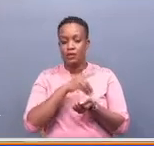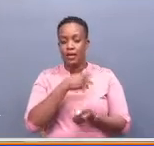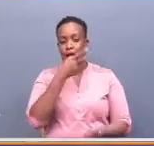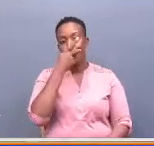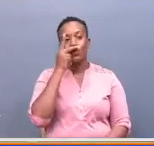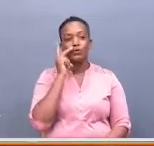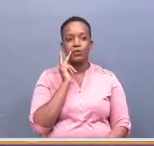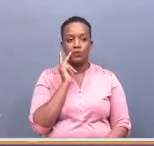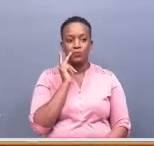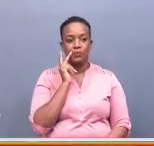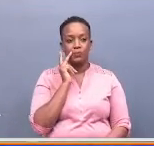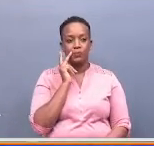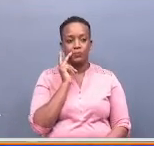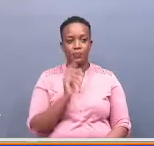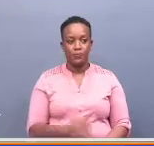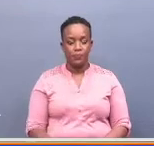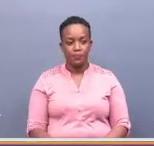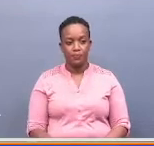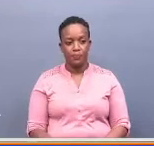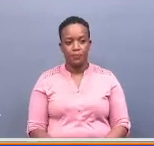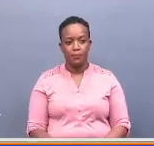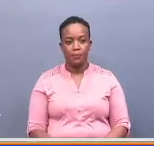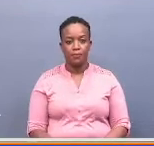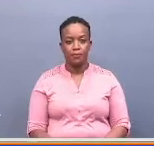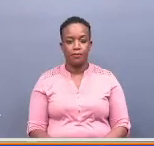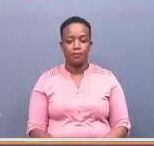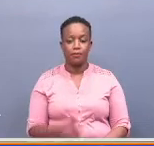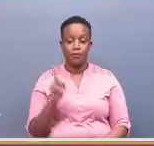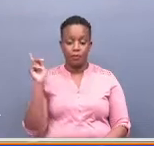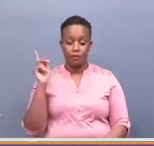Musyoka. Na mtazamaji, taarifa hiyo kuhusiana na